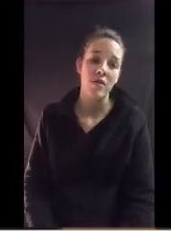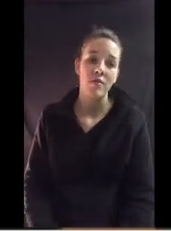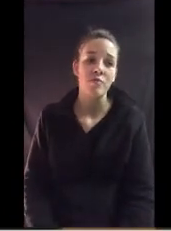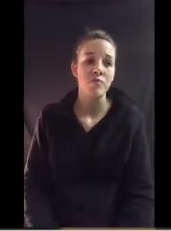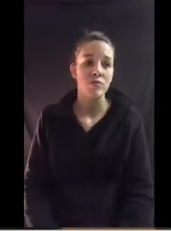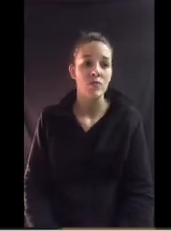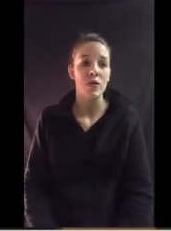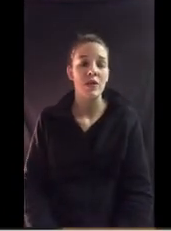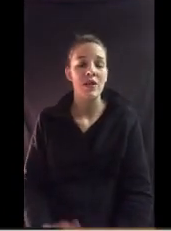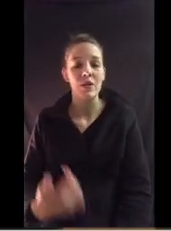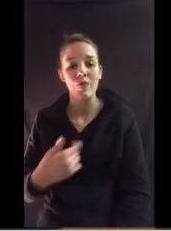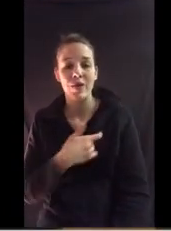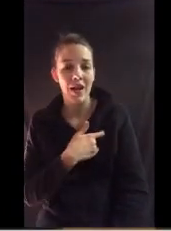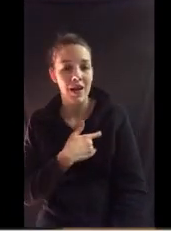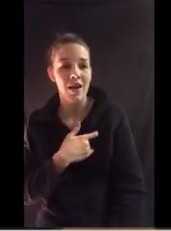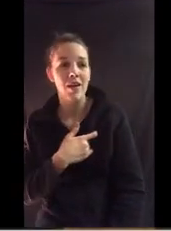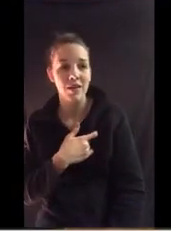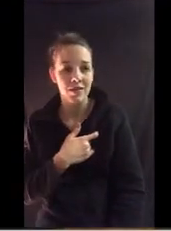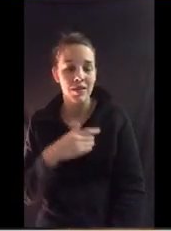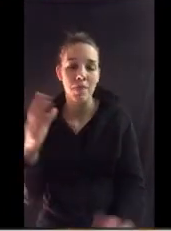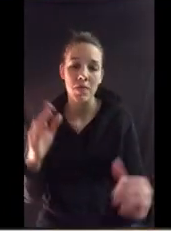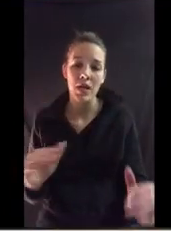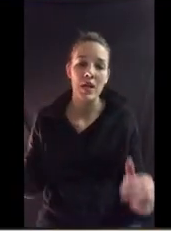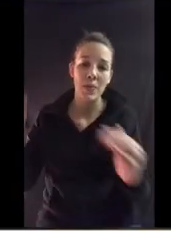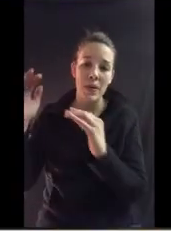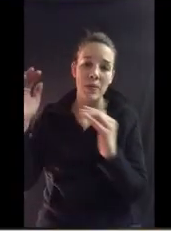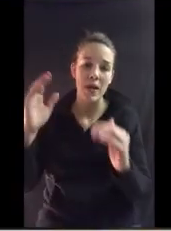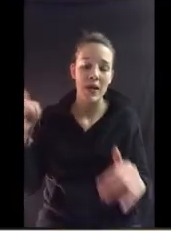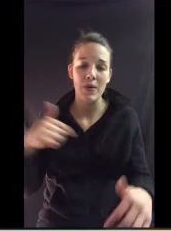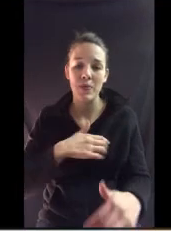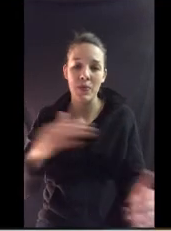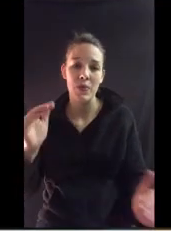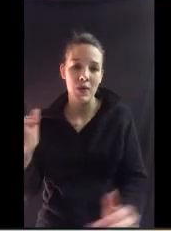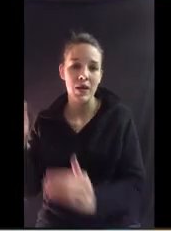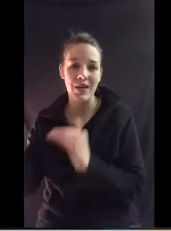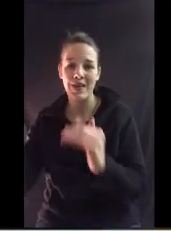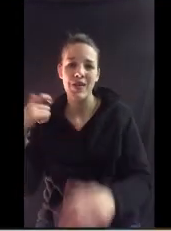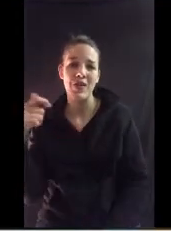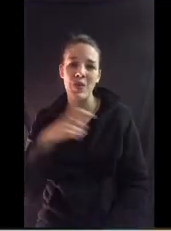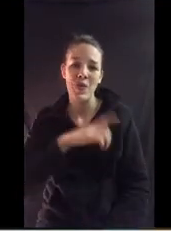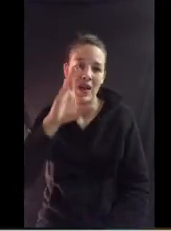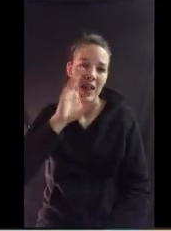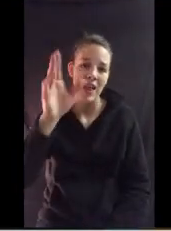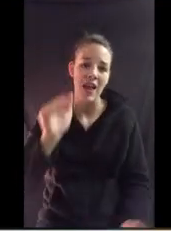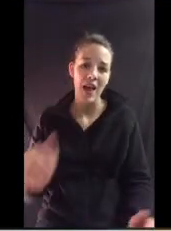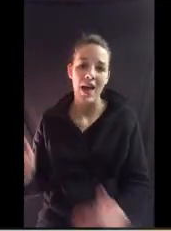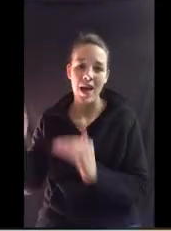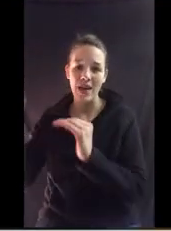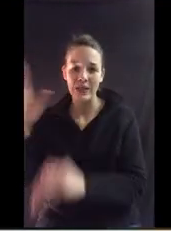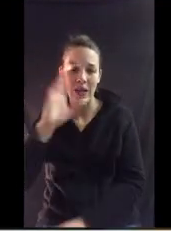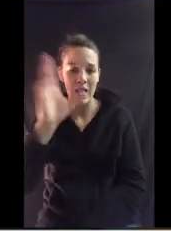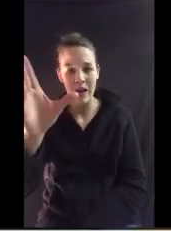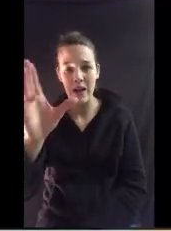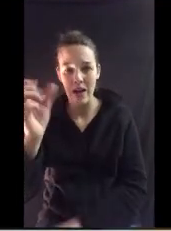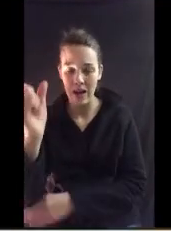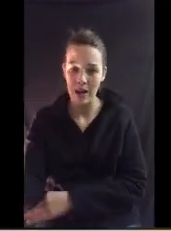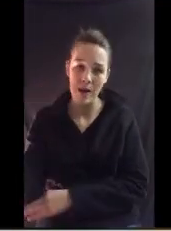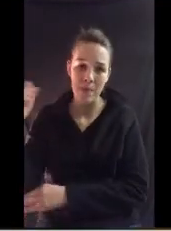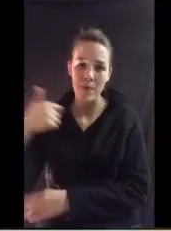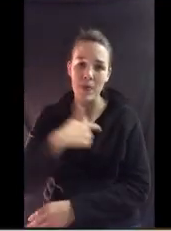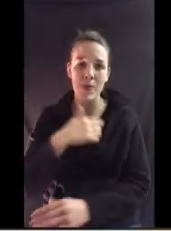each other in. We will rise, and we will rise,